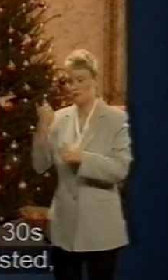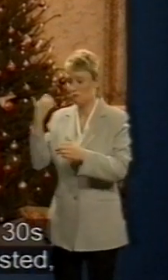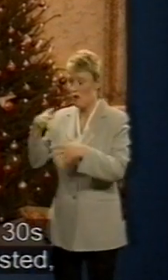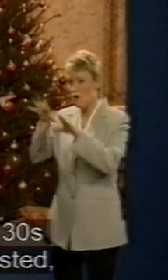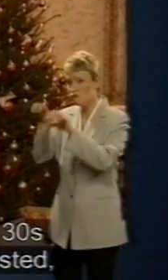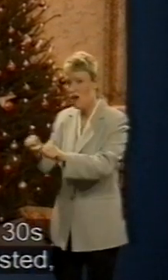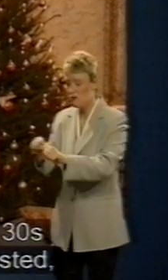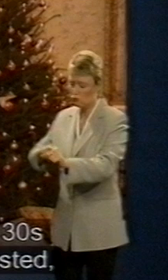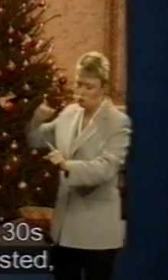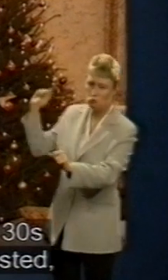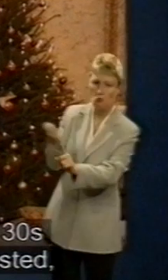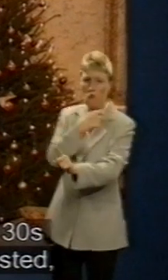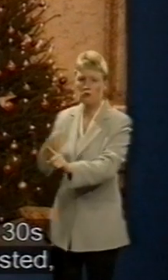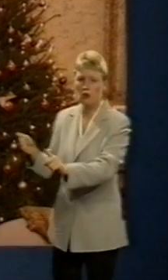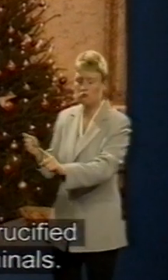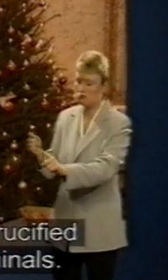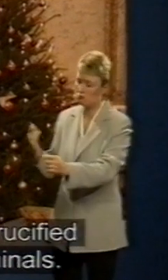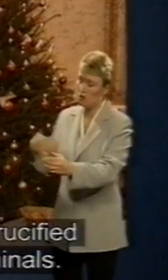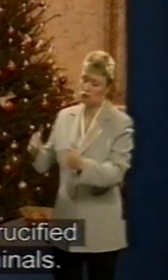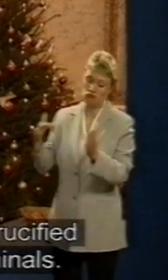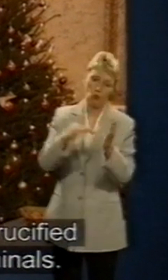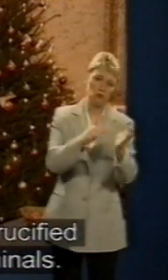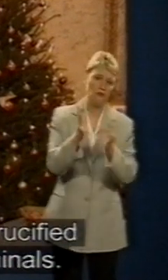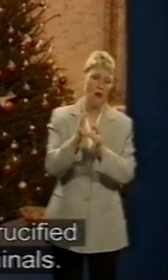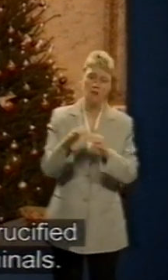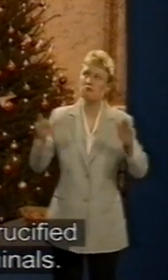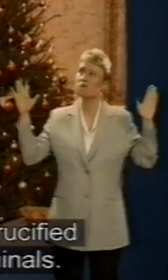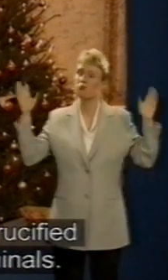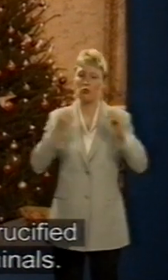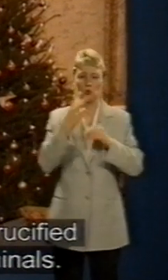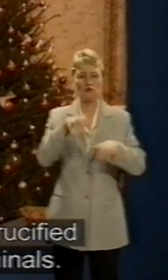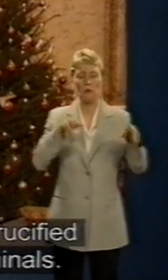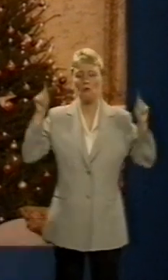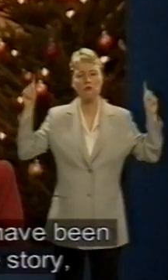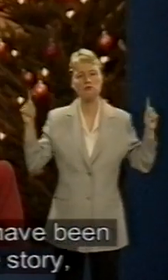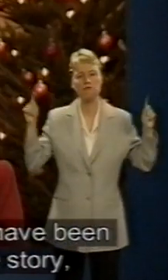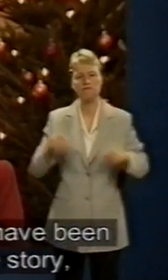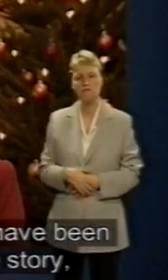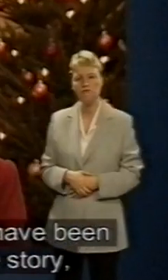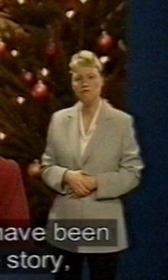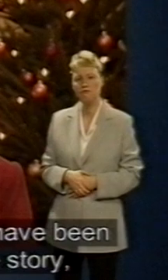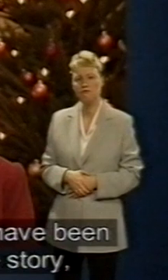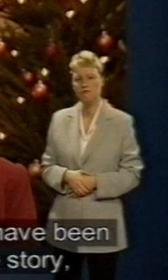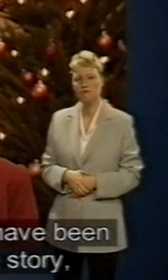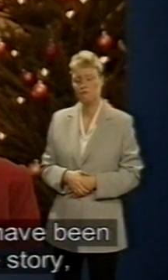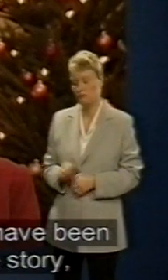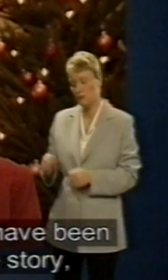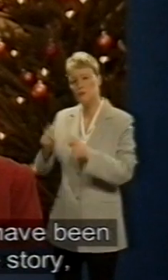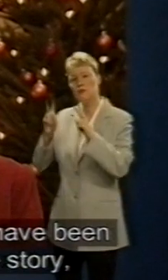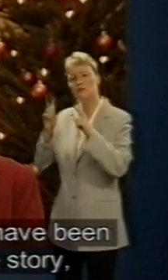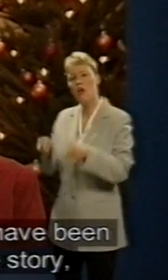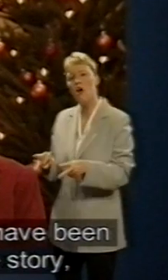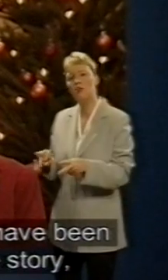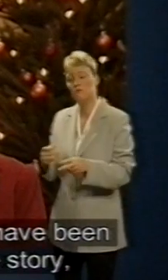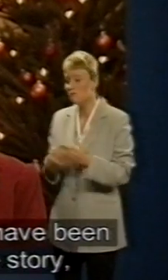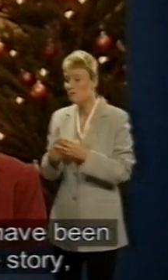In his early 30s, he was arrested, tortured, and crucified with 2 criminals. His death might have been the